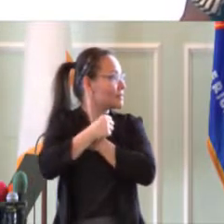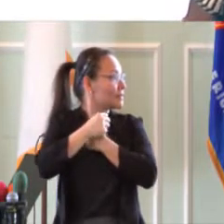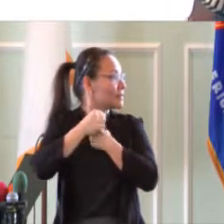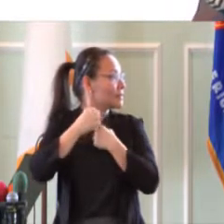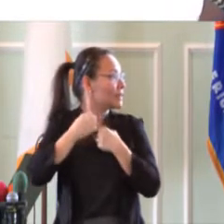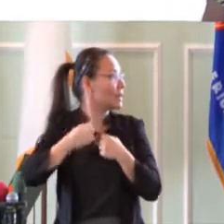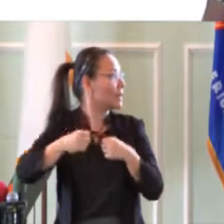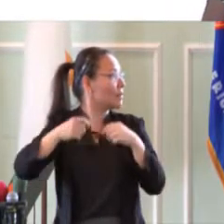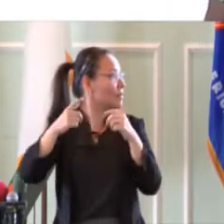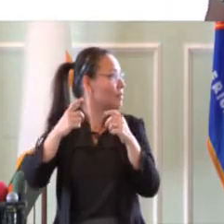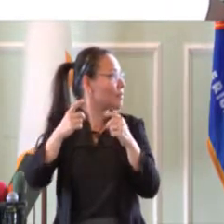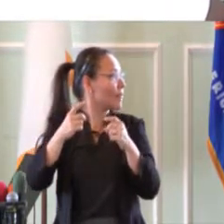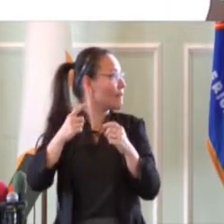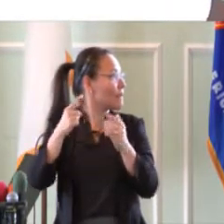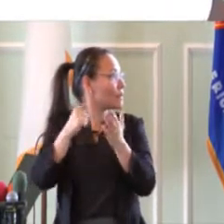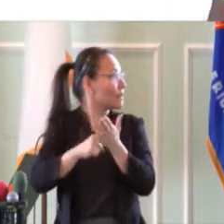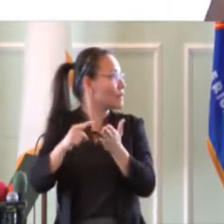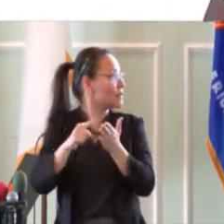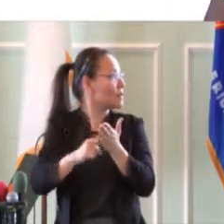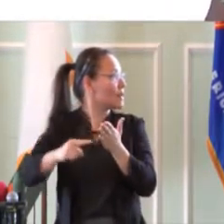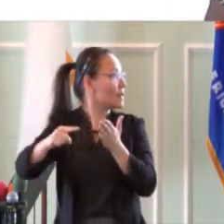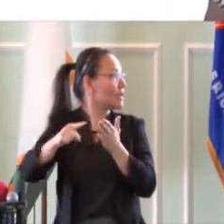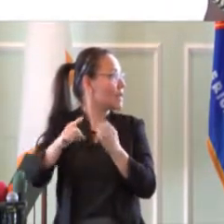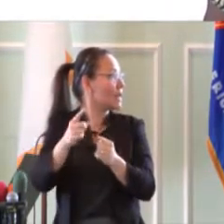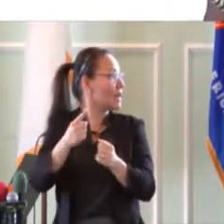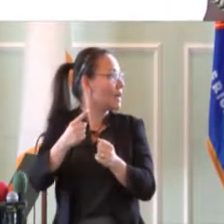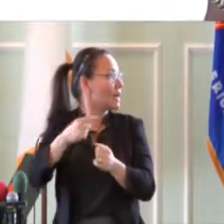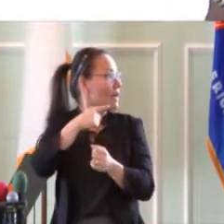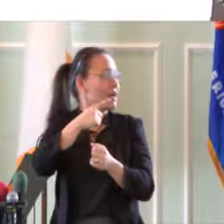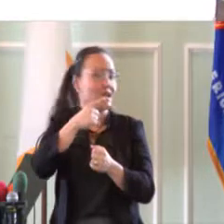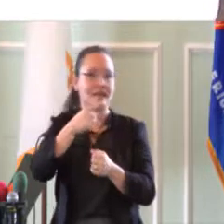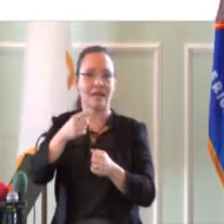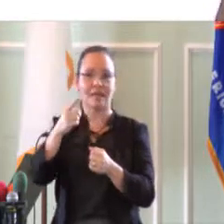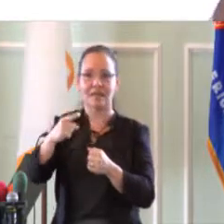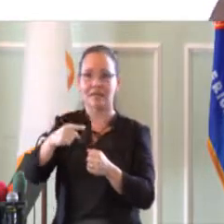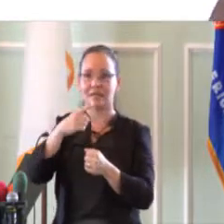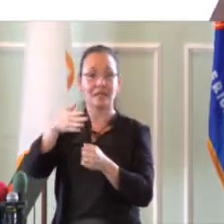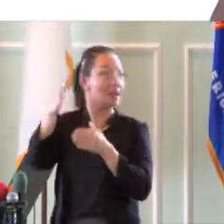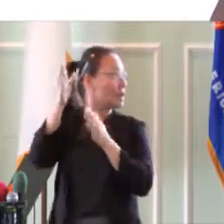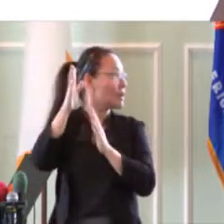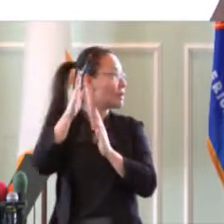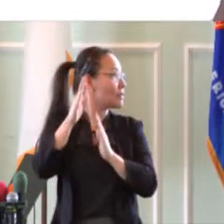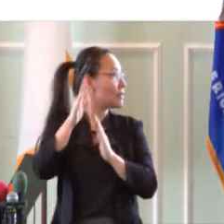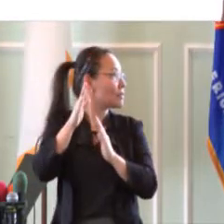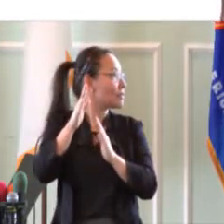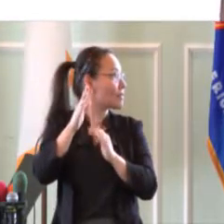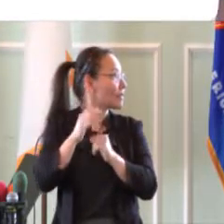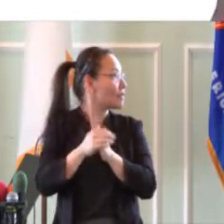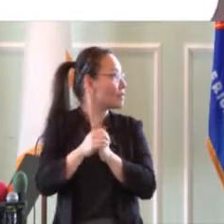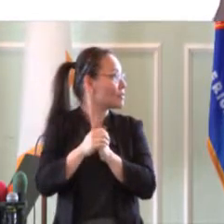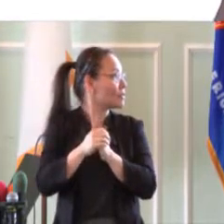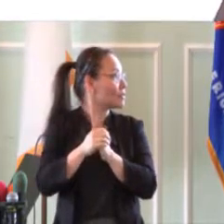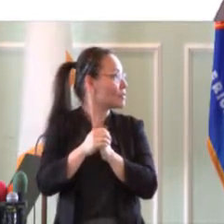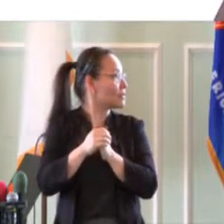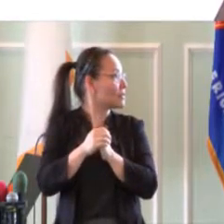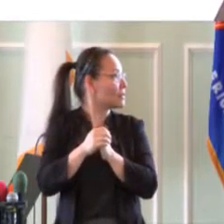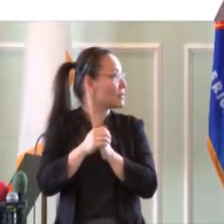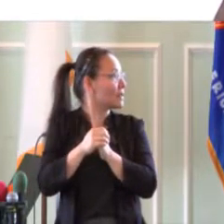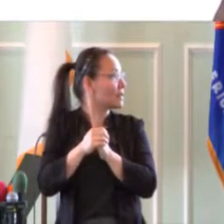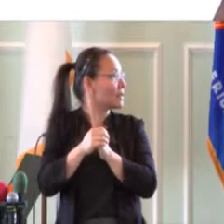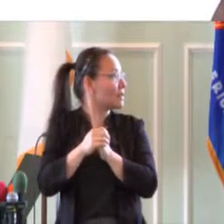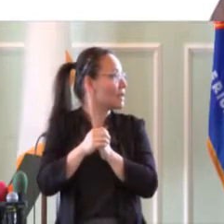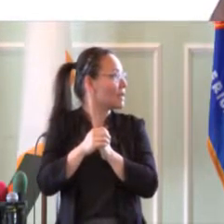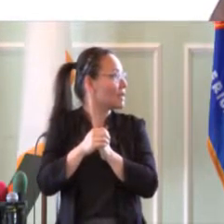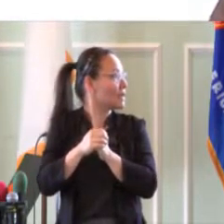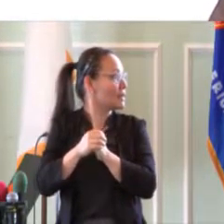cost, he still went the final mile between me